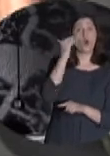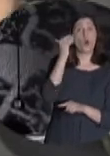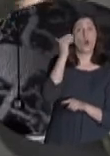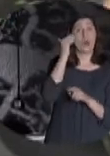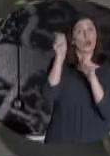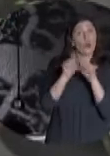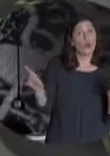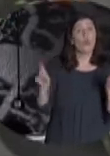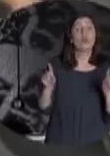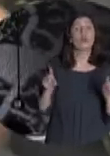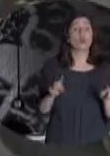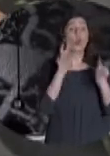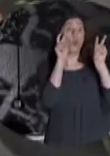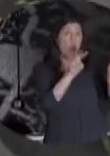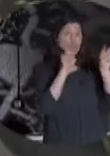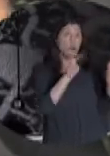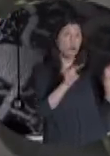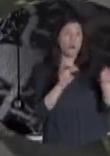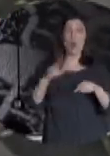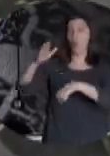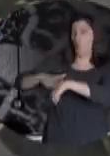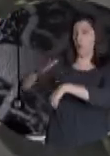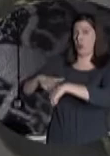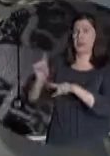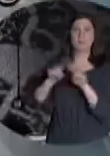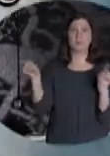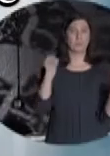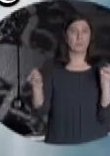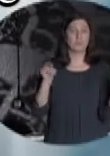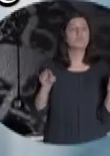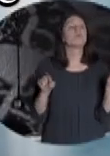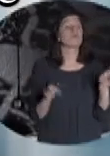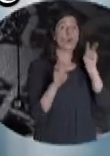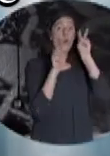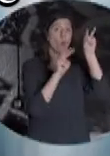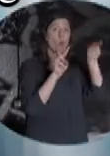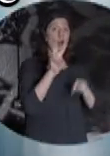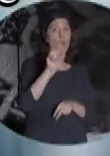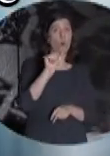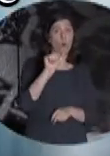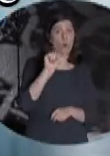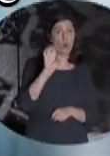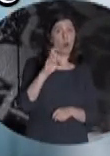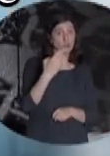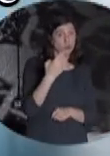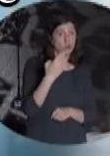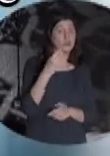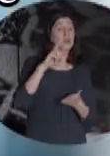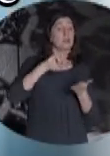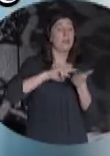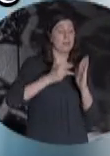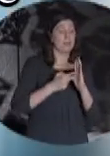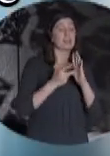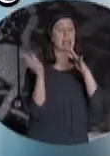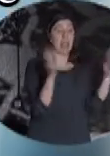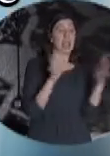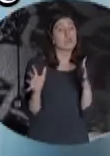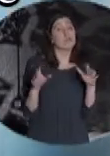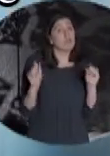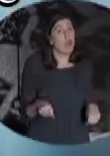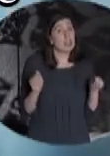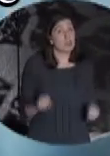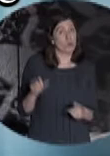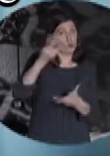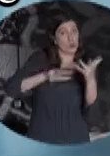of them, a watch or a warning. Right. What is the difference? Sure. A watch indicates that the conditions in the air are favorable